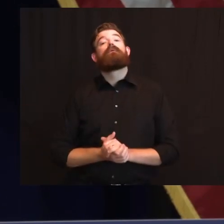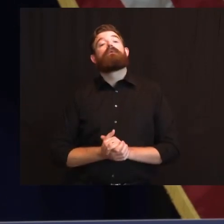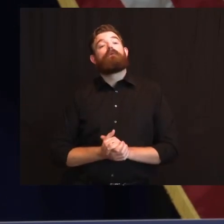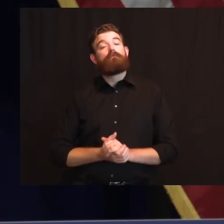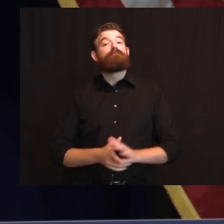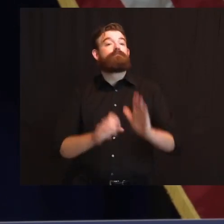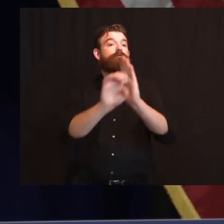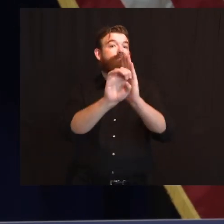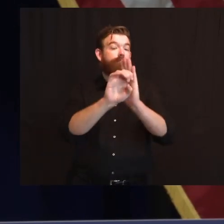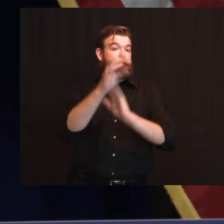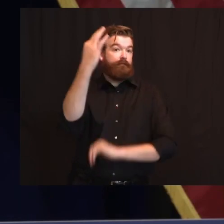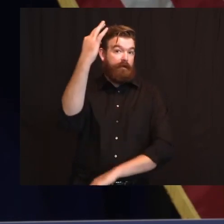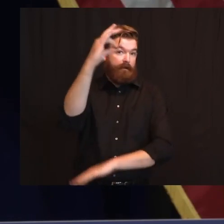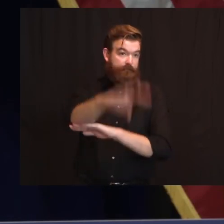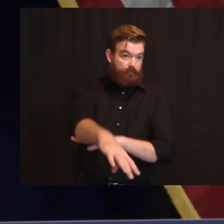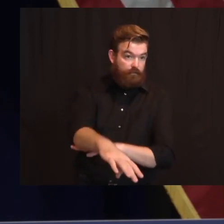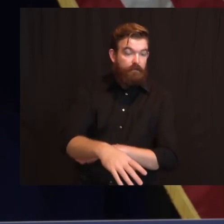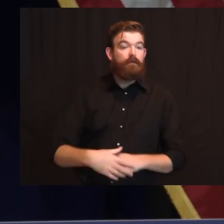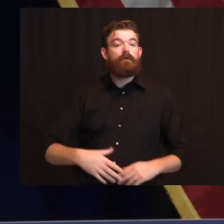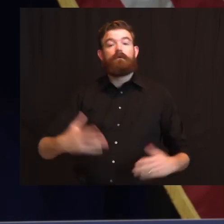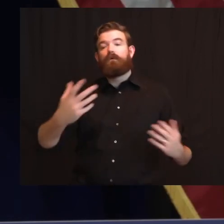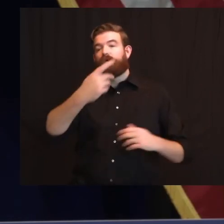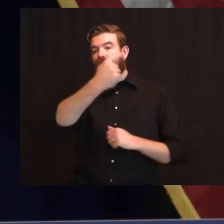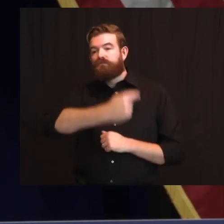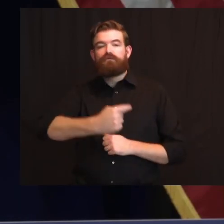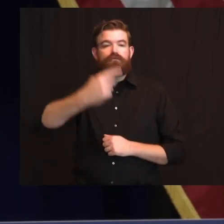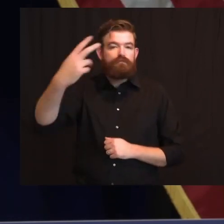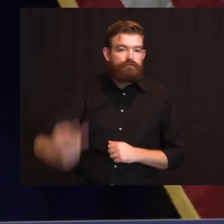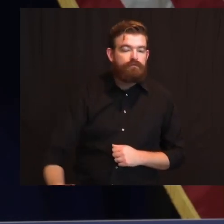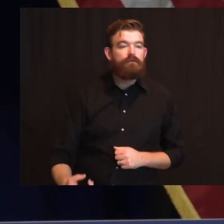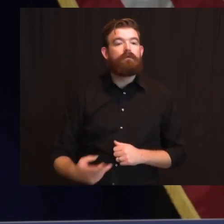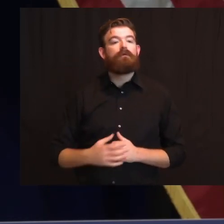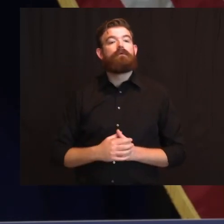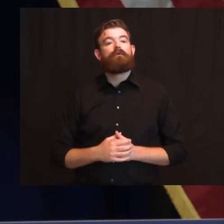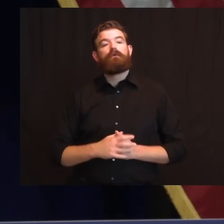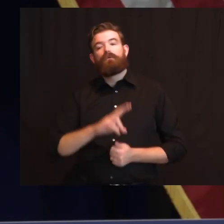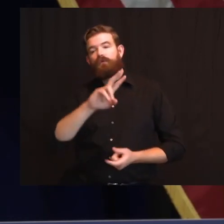or Tuesdays and Thursdays from 2 to 4, but setting special times,